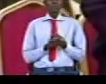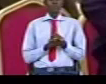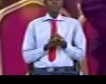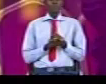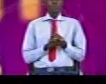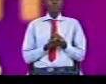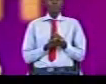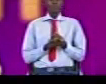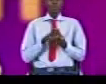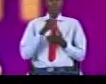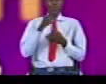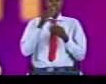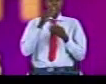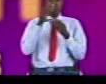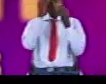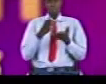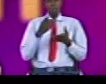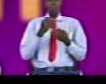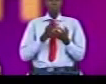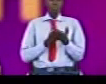You obey the truth.